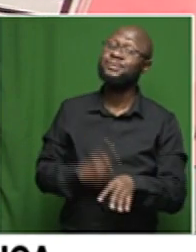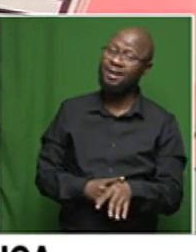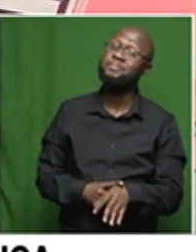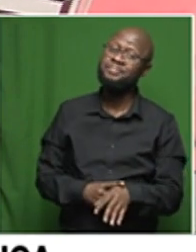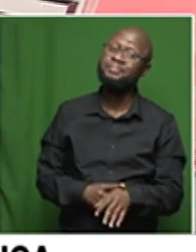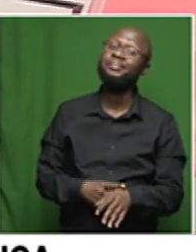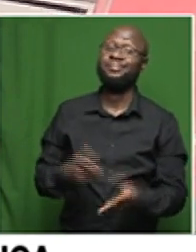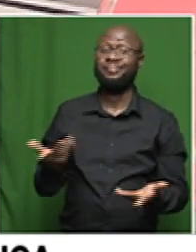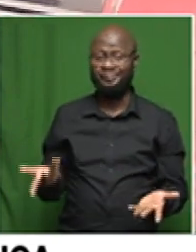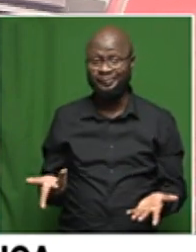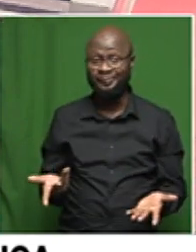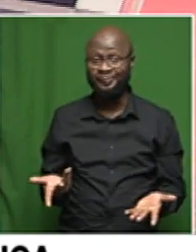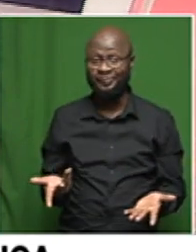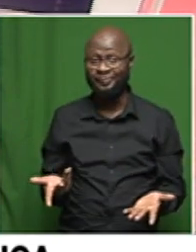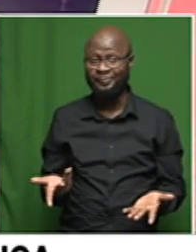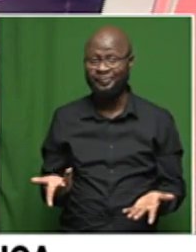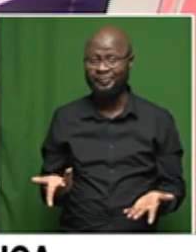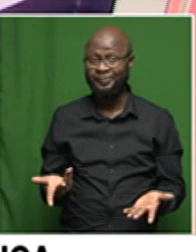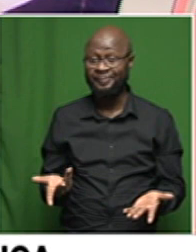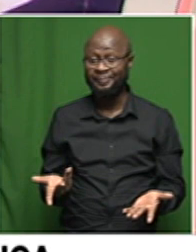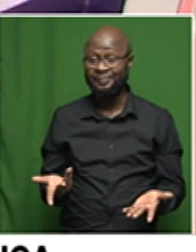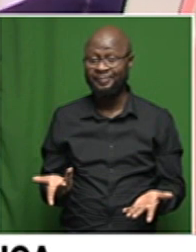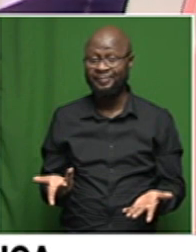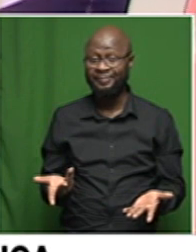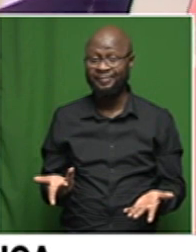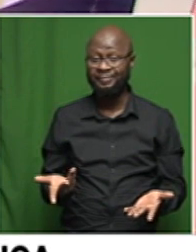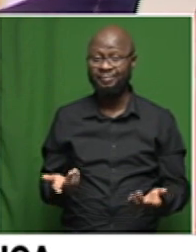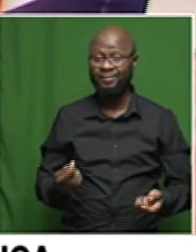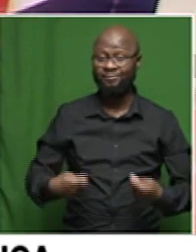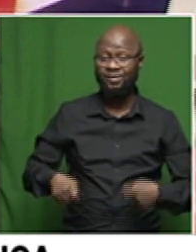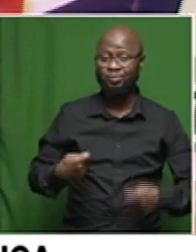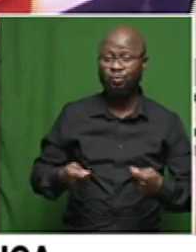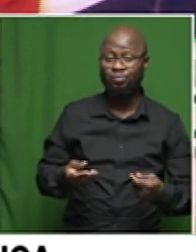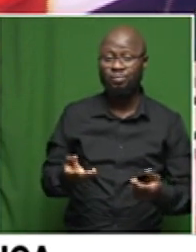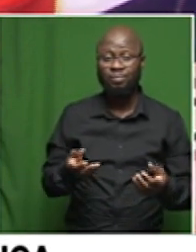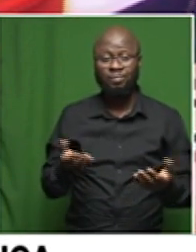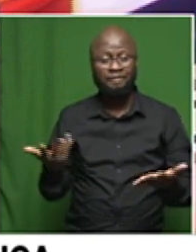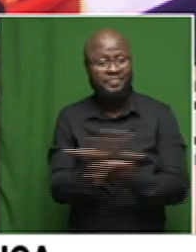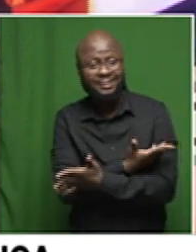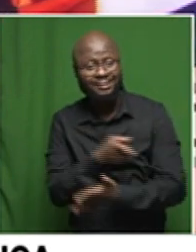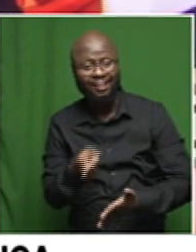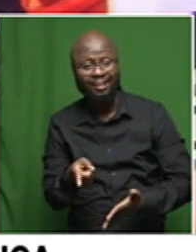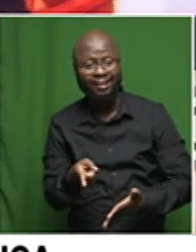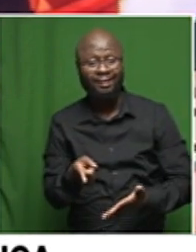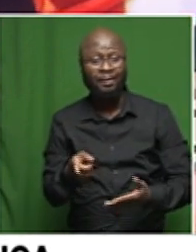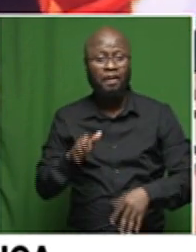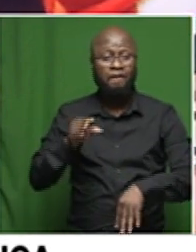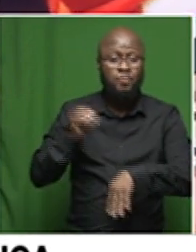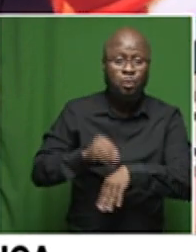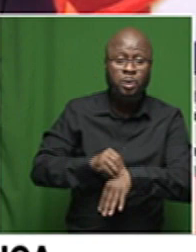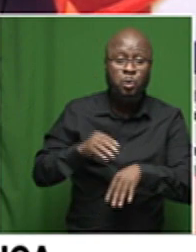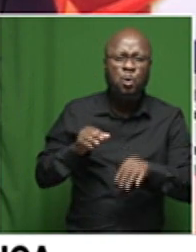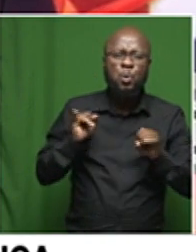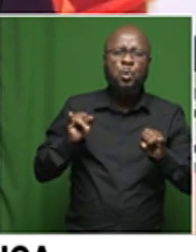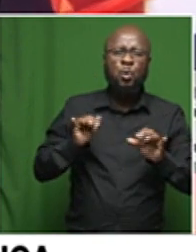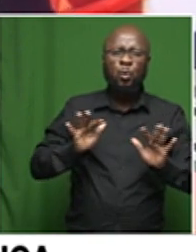give patients leeway with respect to missing their treatment. The moment they default once, it's a problem. So an honest one,